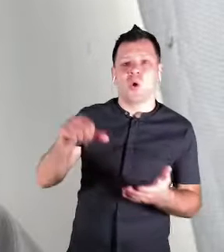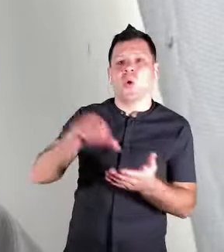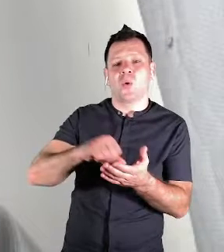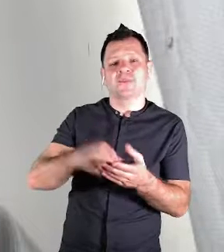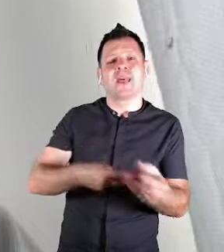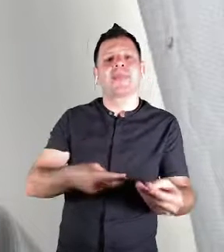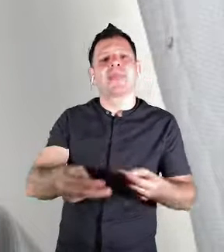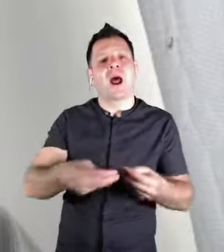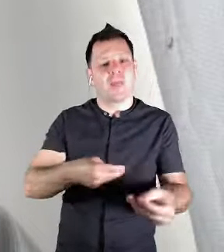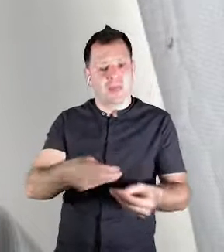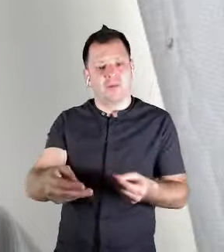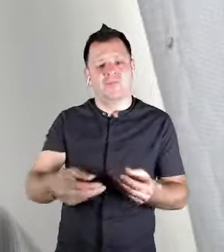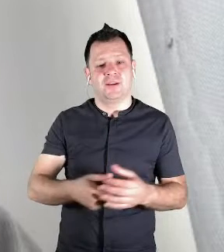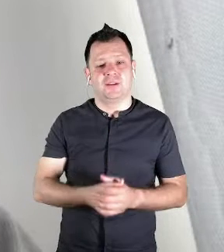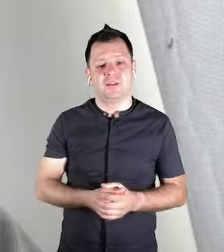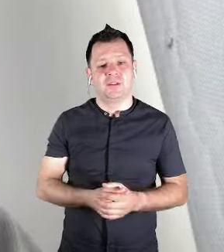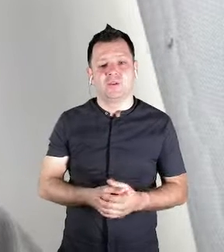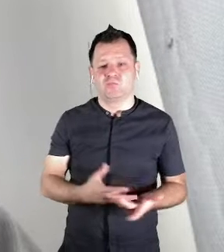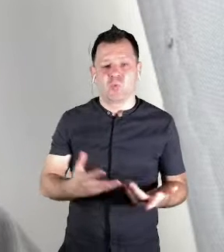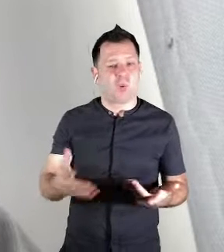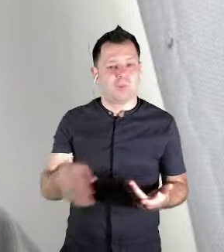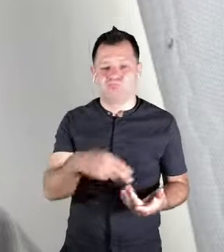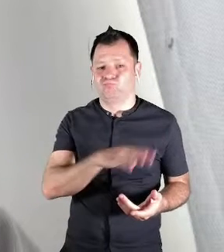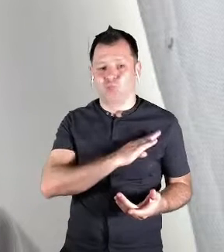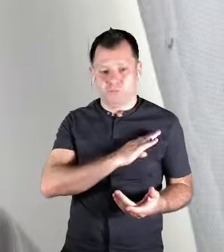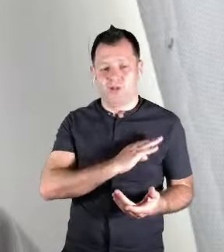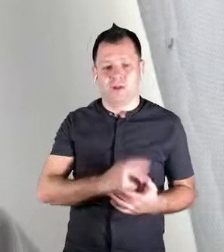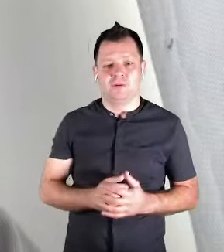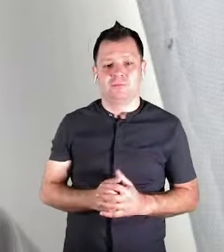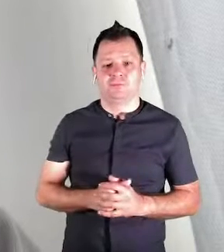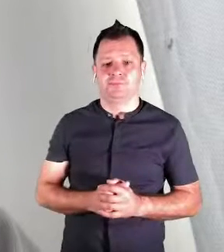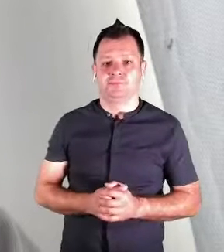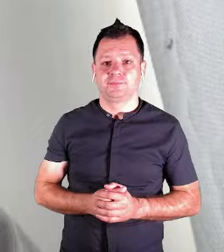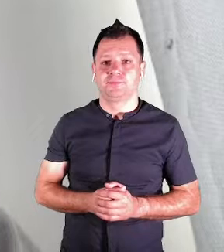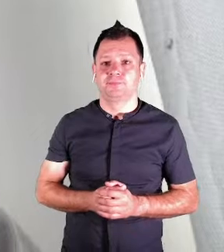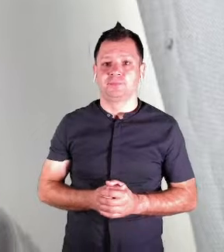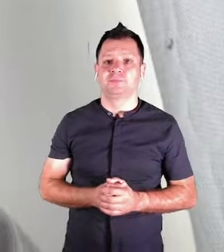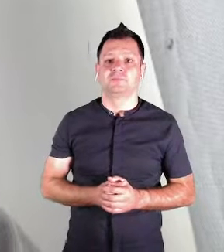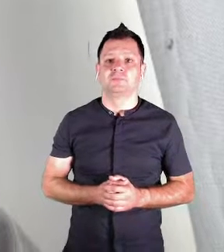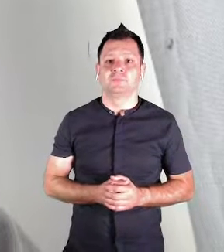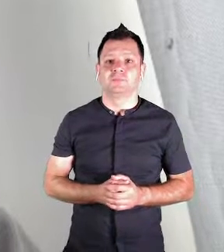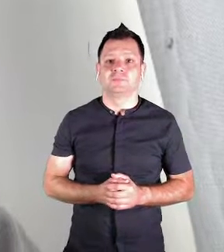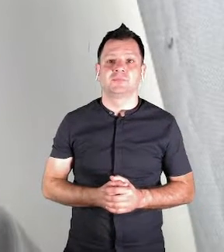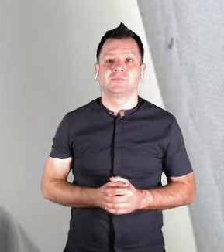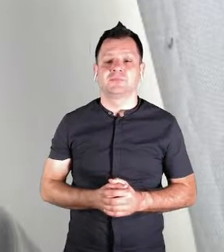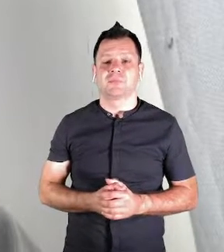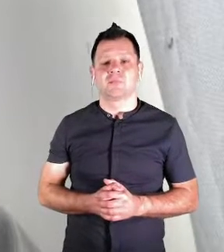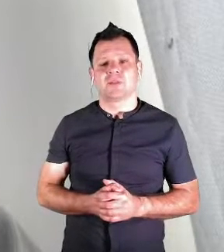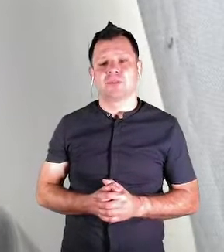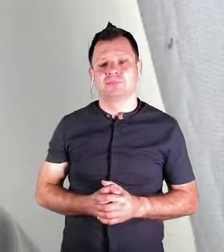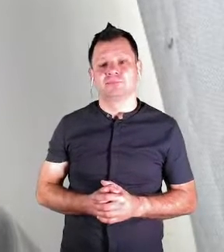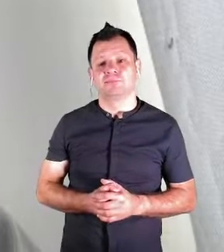yeah, it's quite a depressing downward spiral.